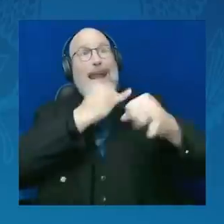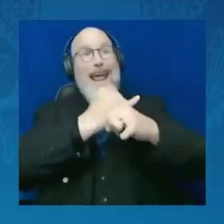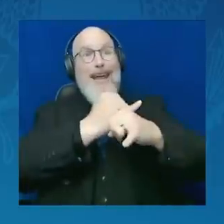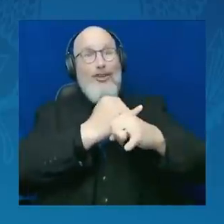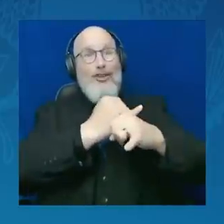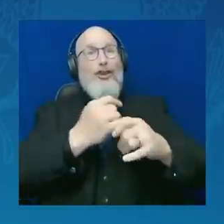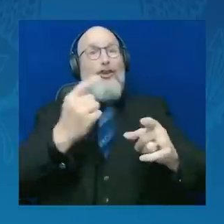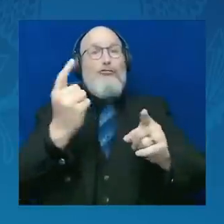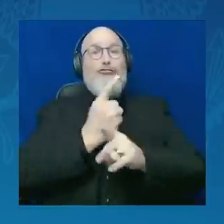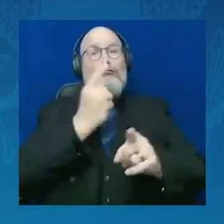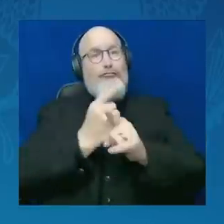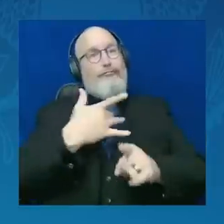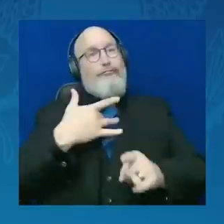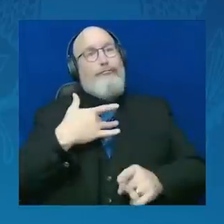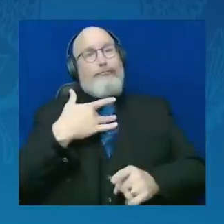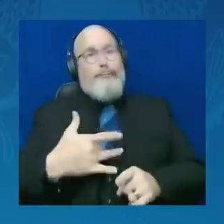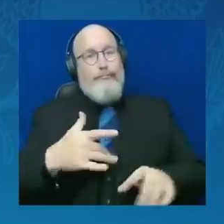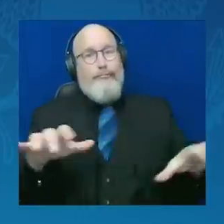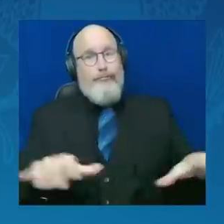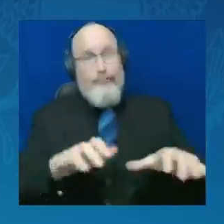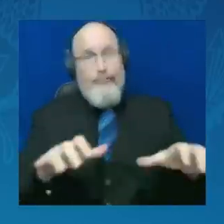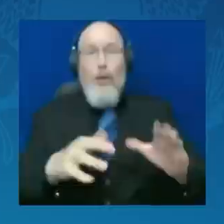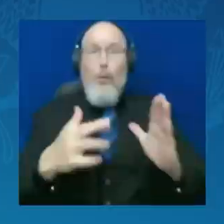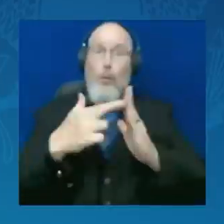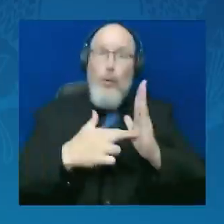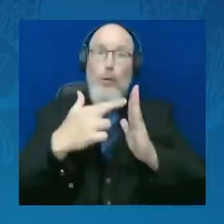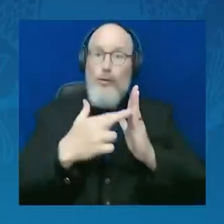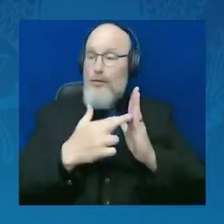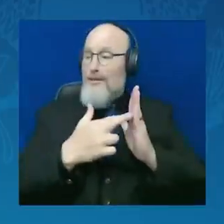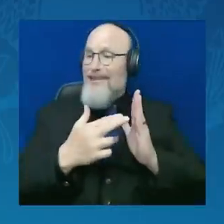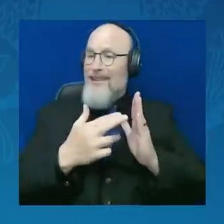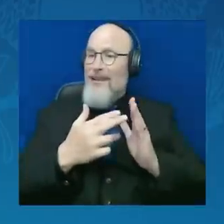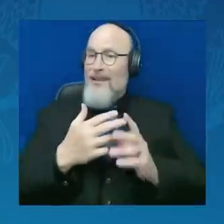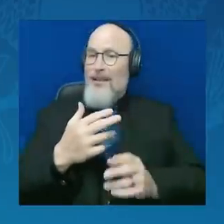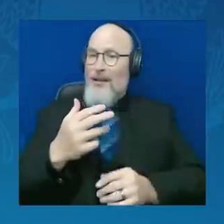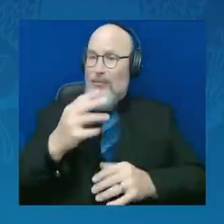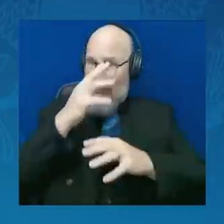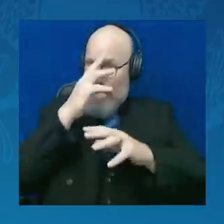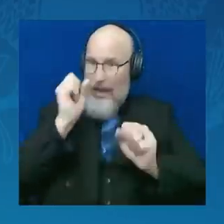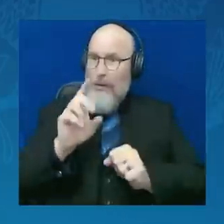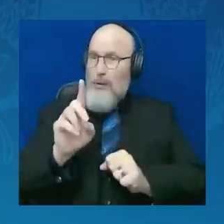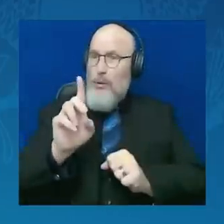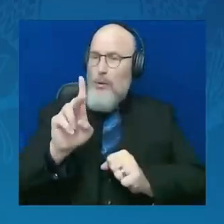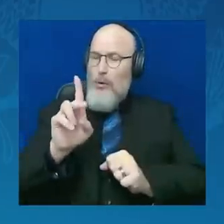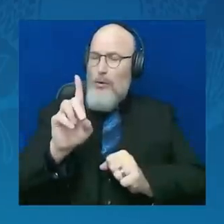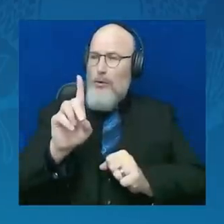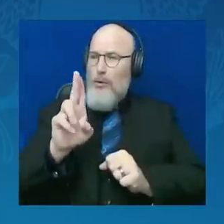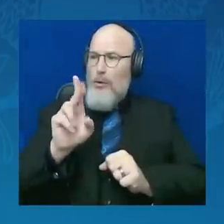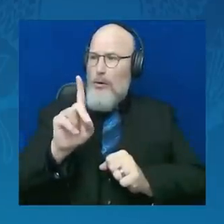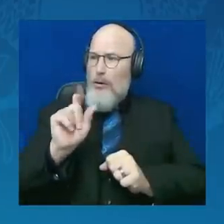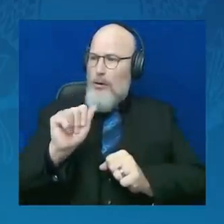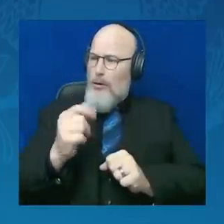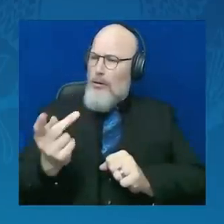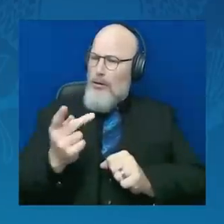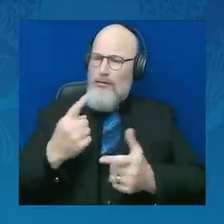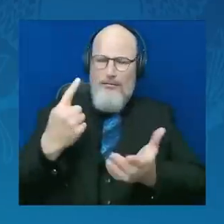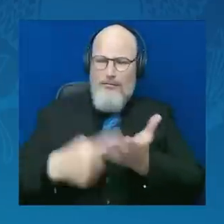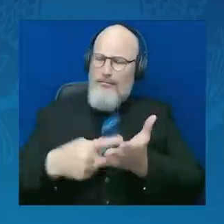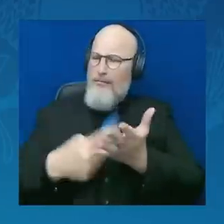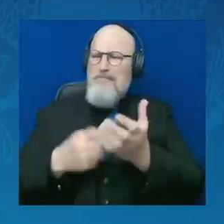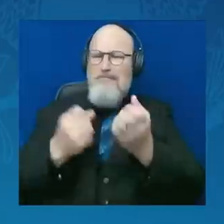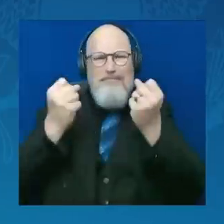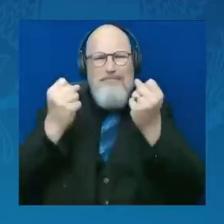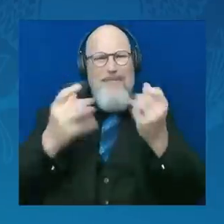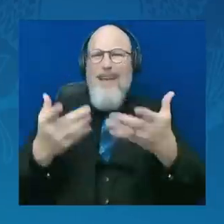important topics, in particular as it relates to the Eastern flank. And we talked specifically about what